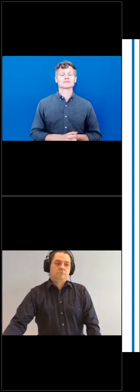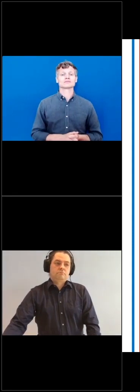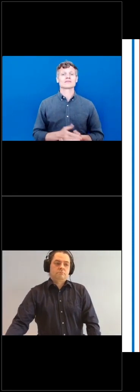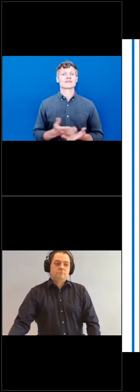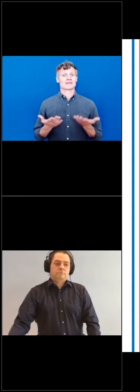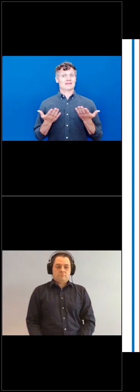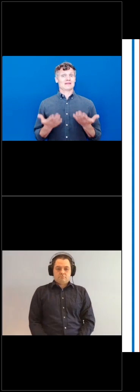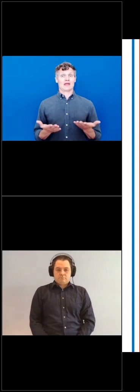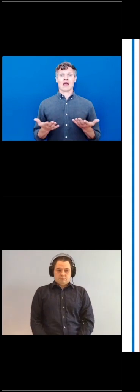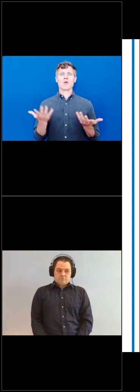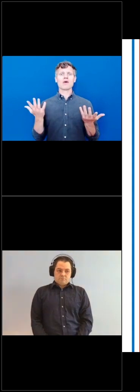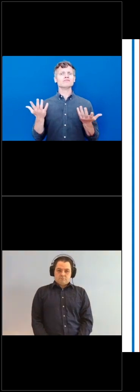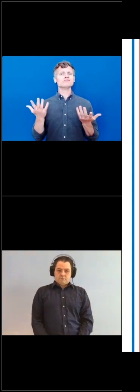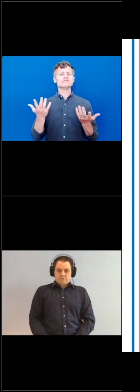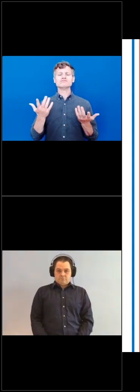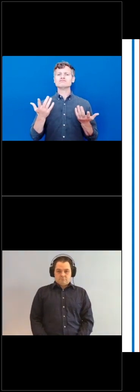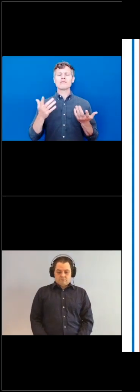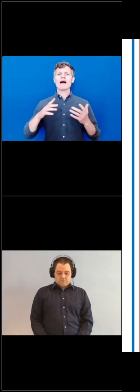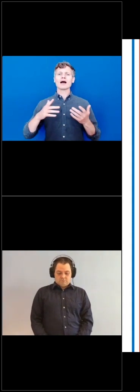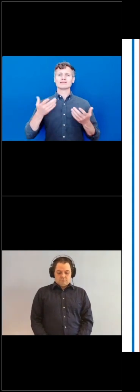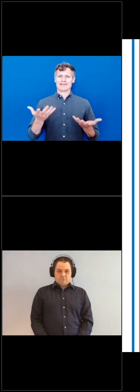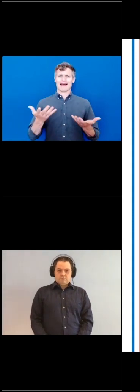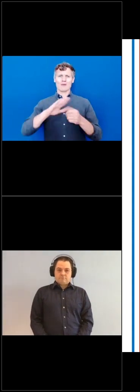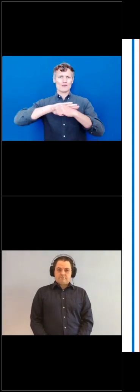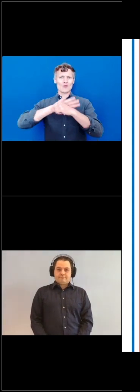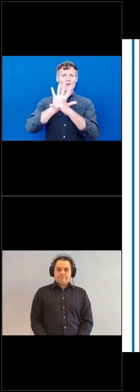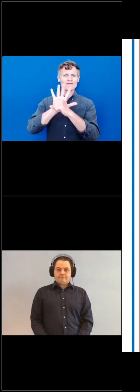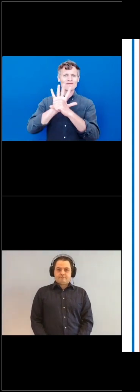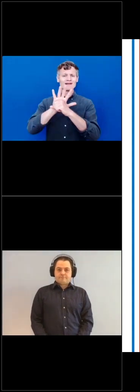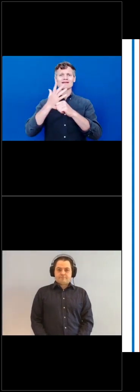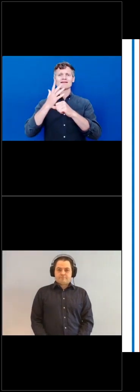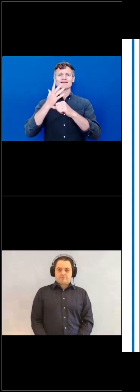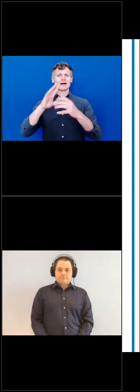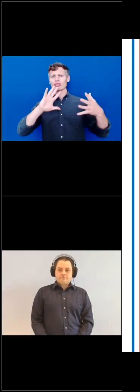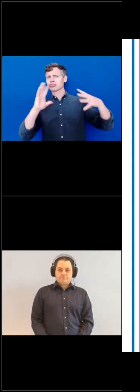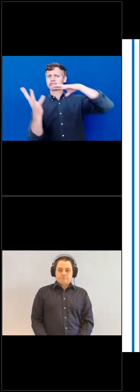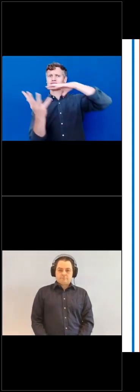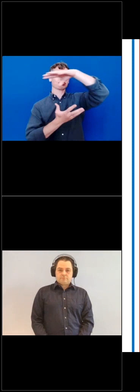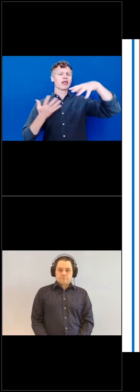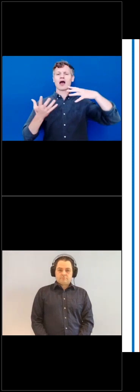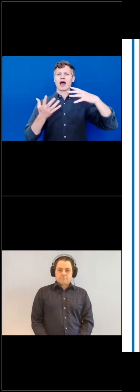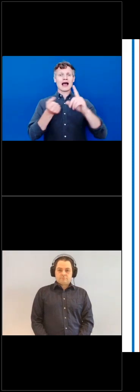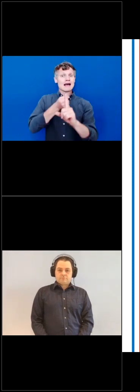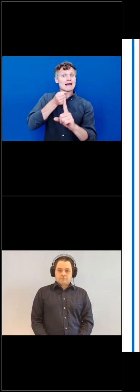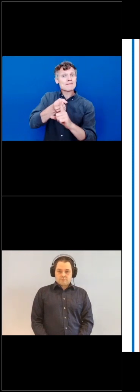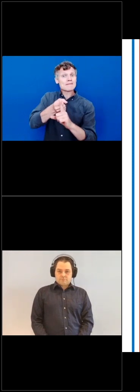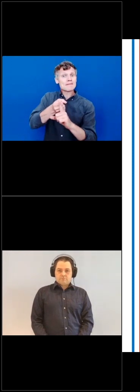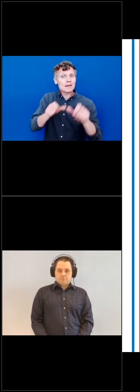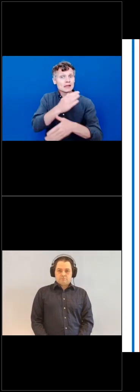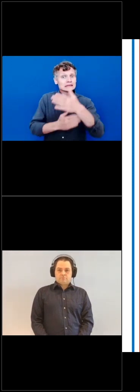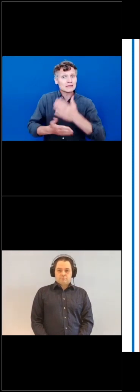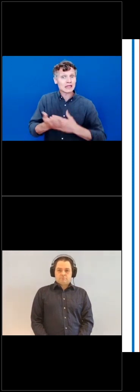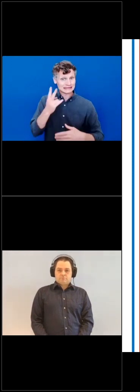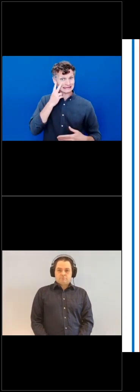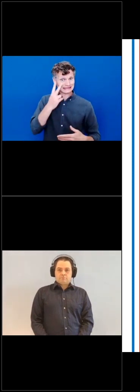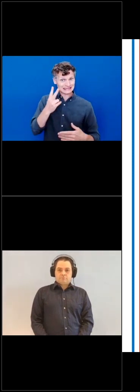of persons on persons with disabilities and their access to COVID health and non-health responses. When we look, for